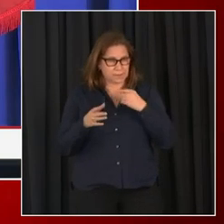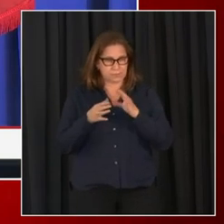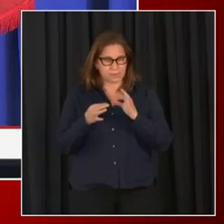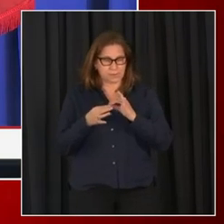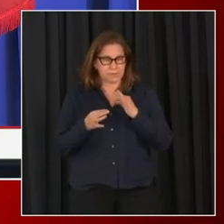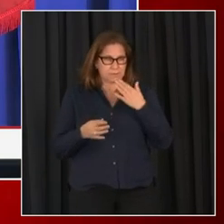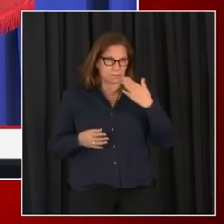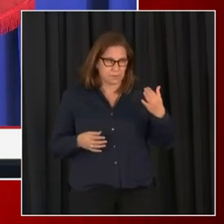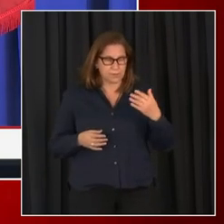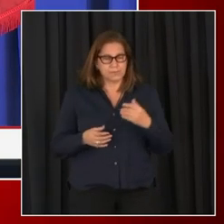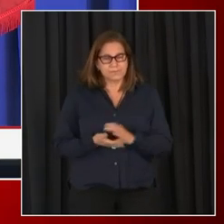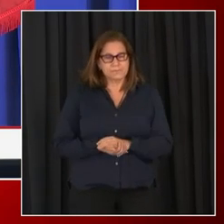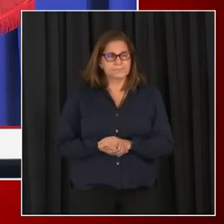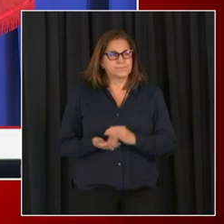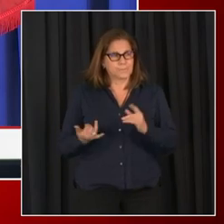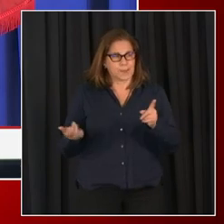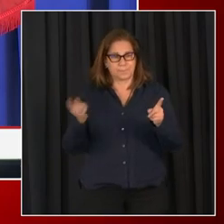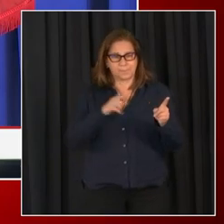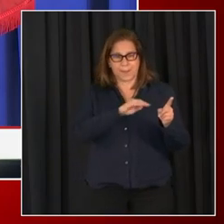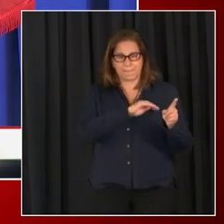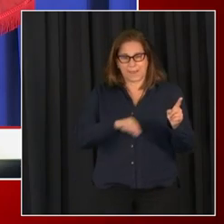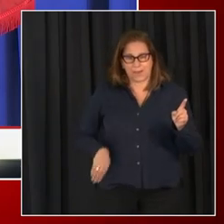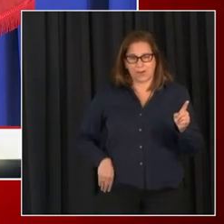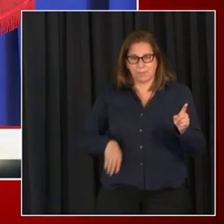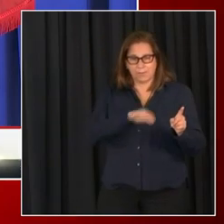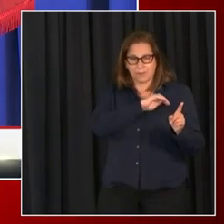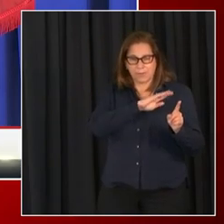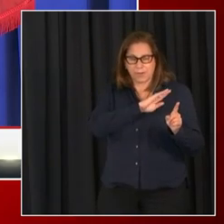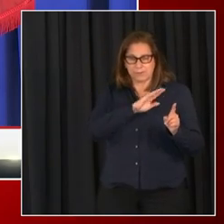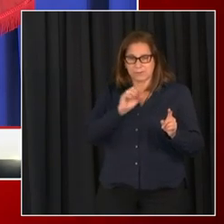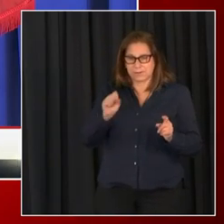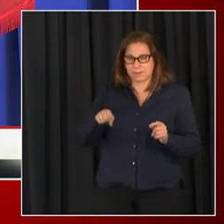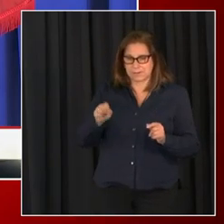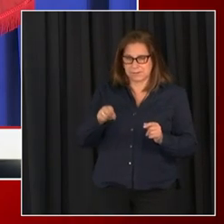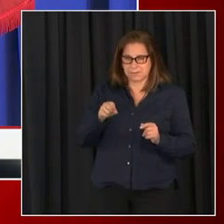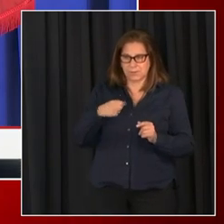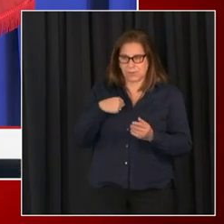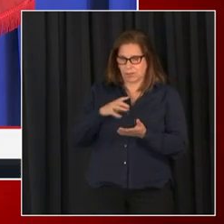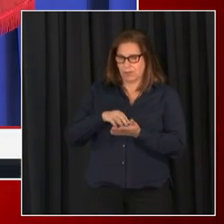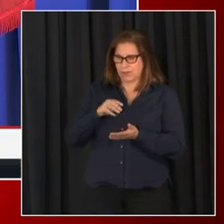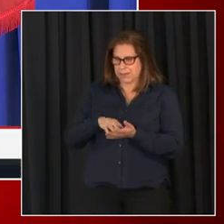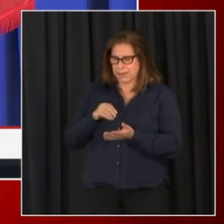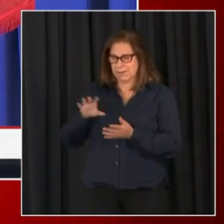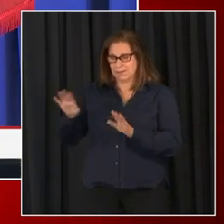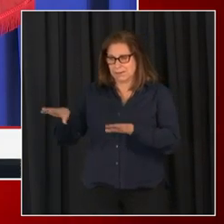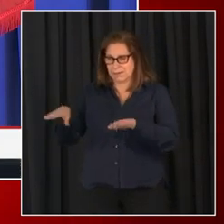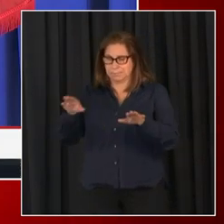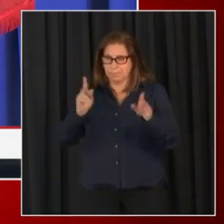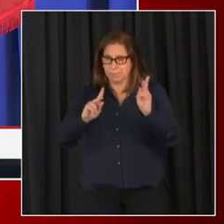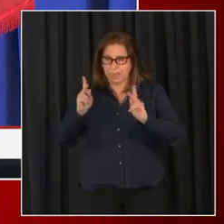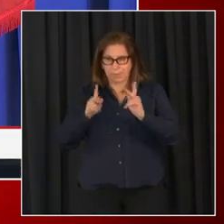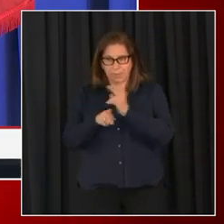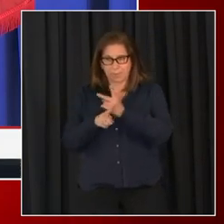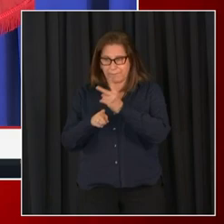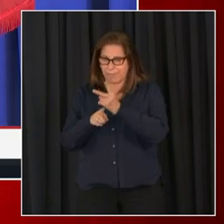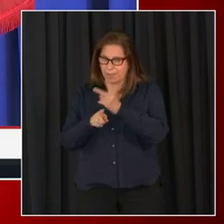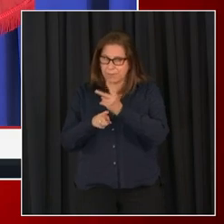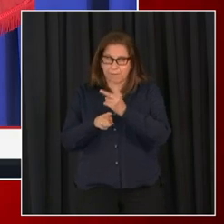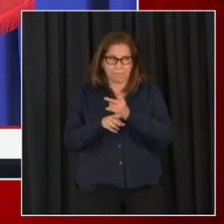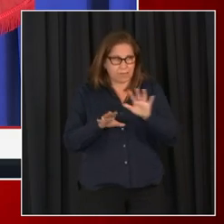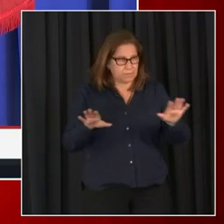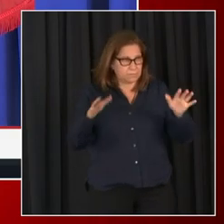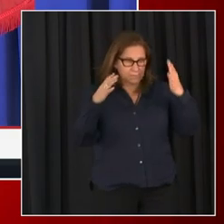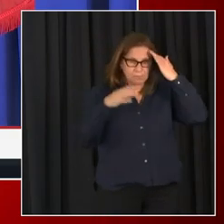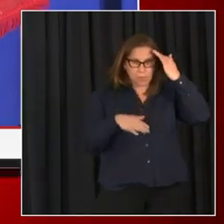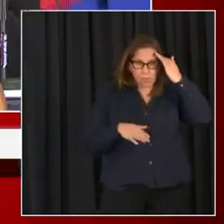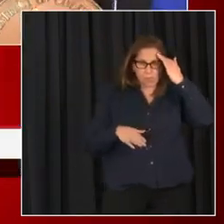interviewees in our city. So please take heed. And we continue to focus, and I'll move quickly through the